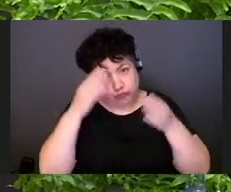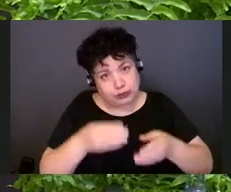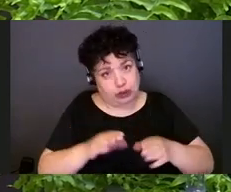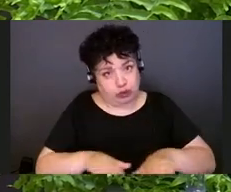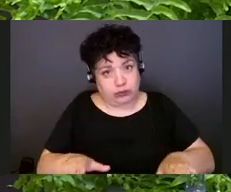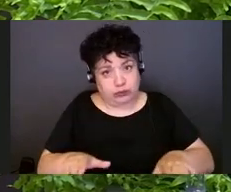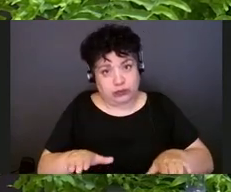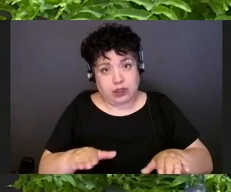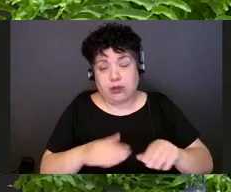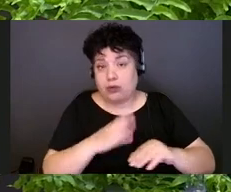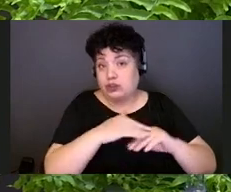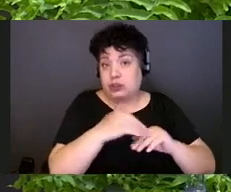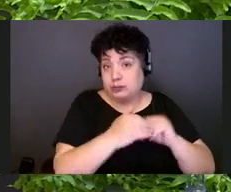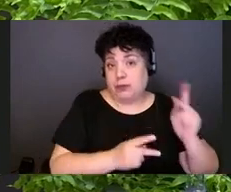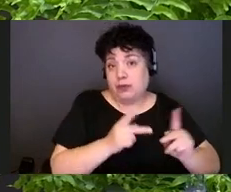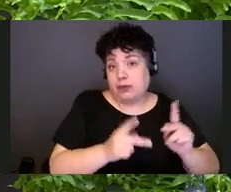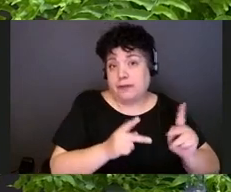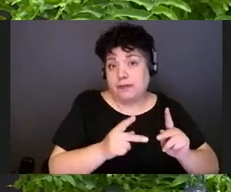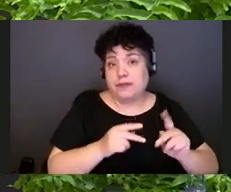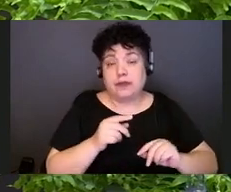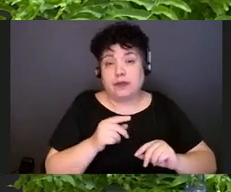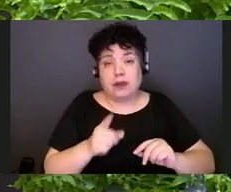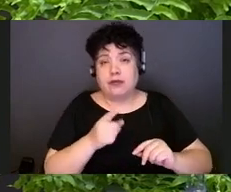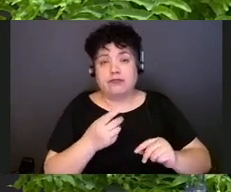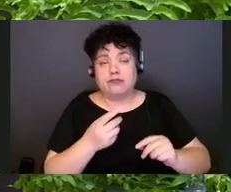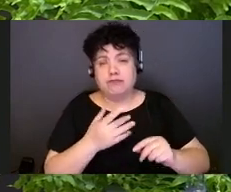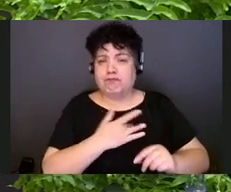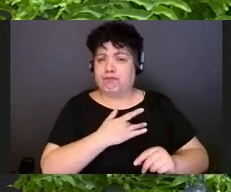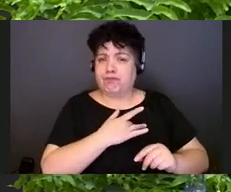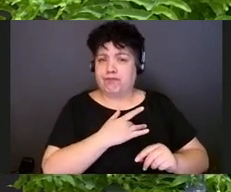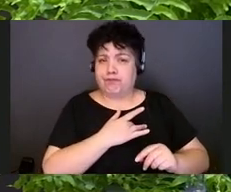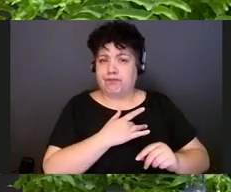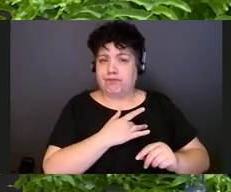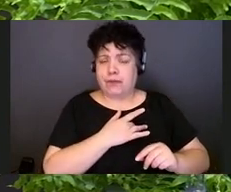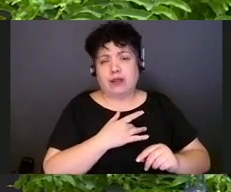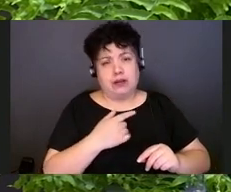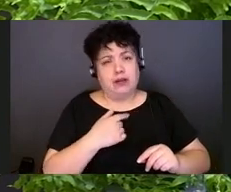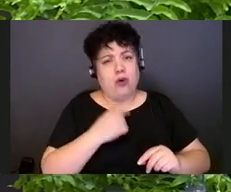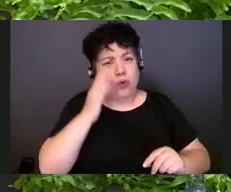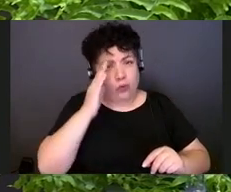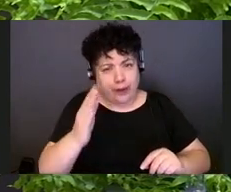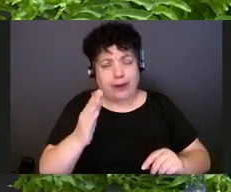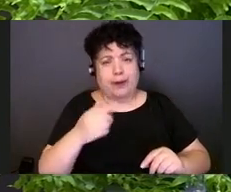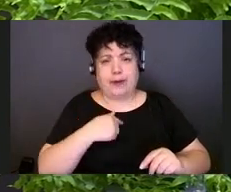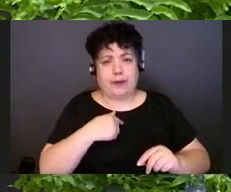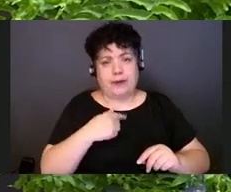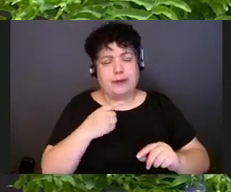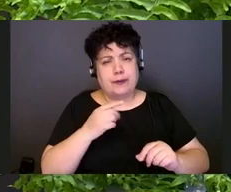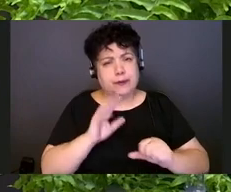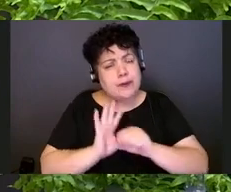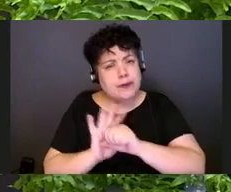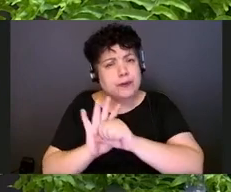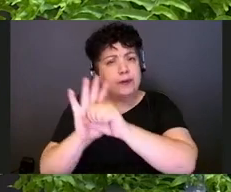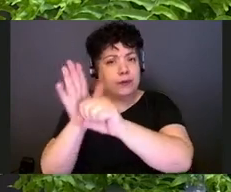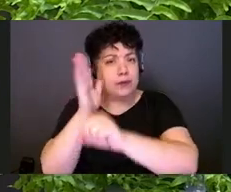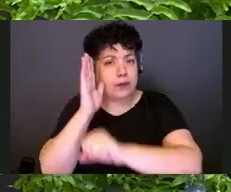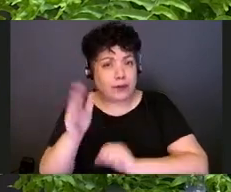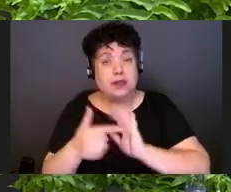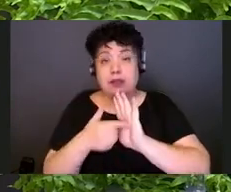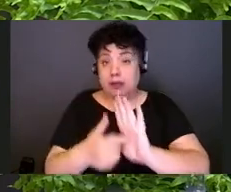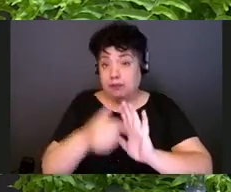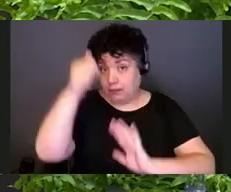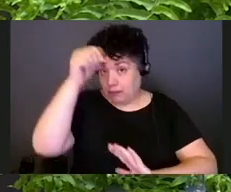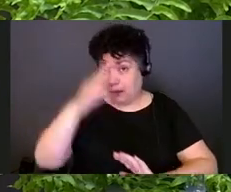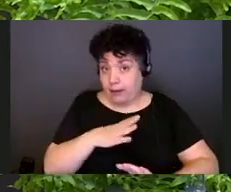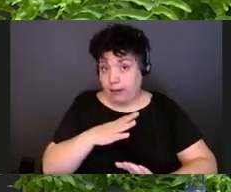mean, when you love this much, you move mountains. Mm. Yeah? When a man loves a woman, or